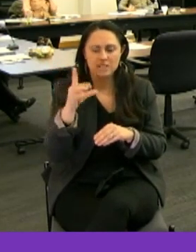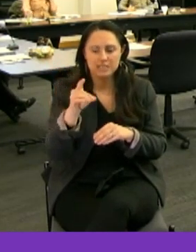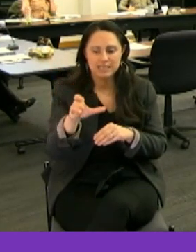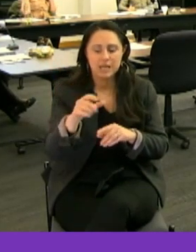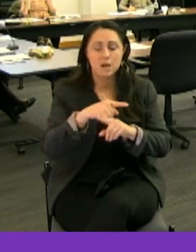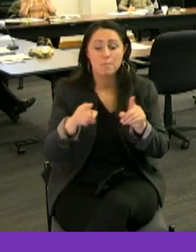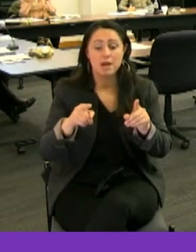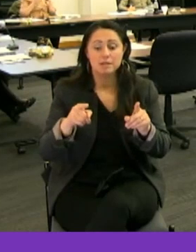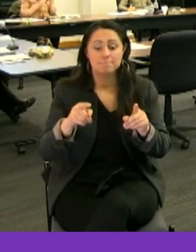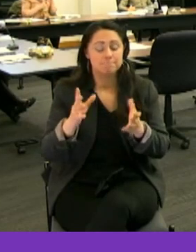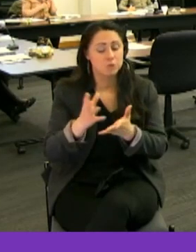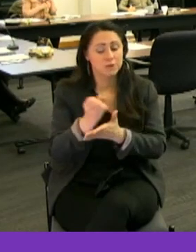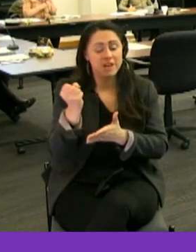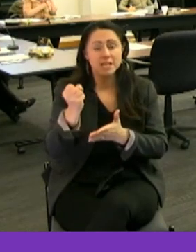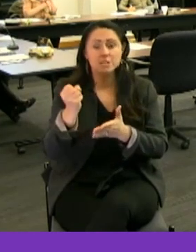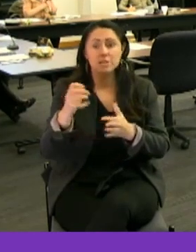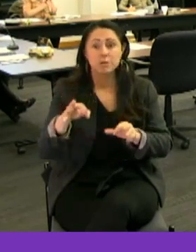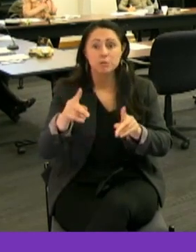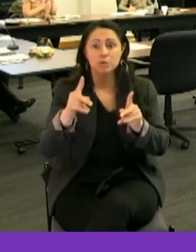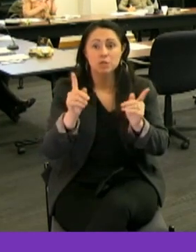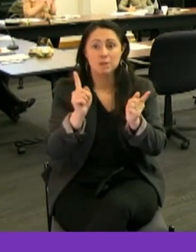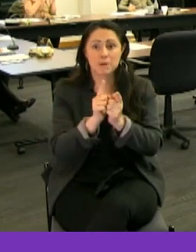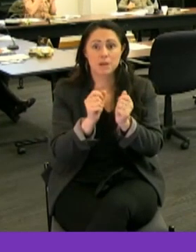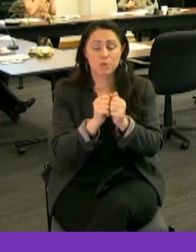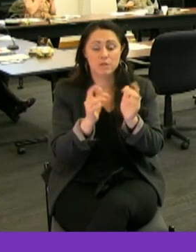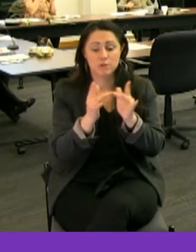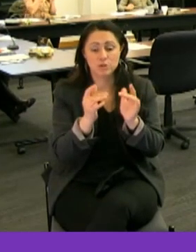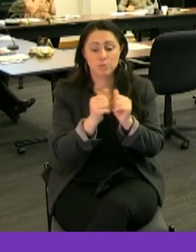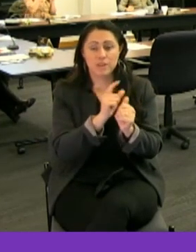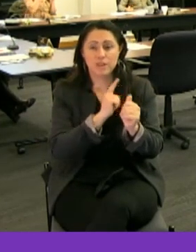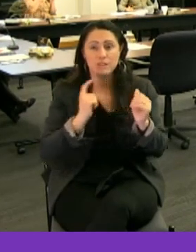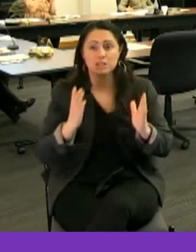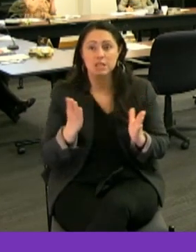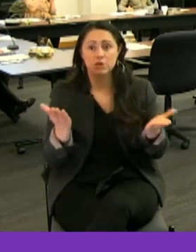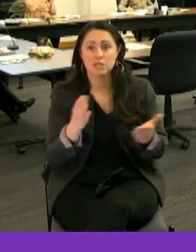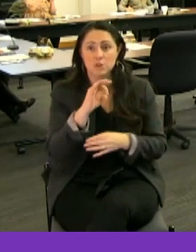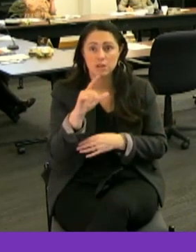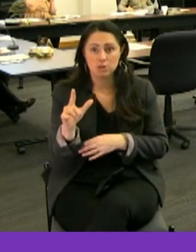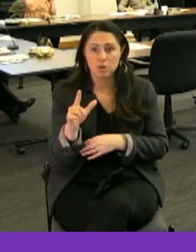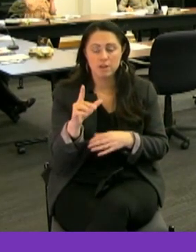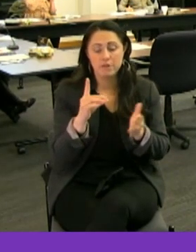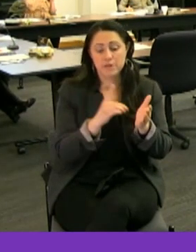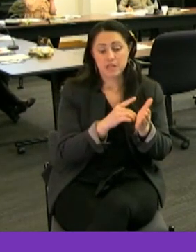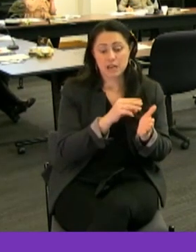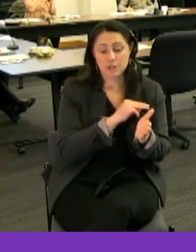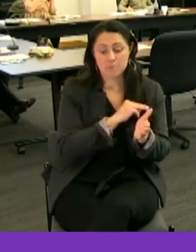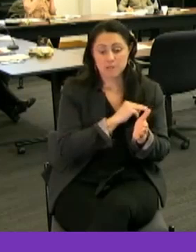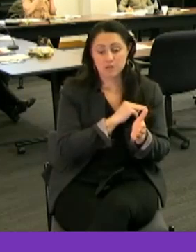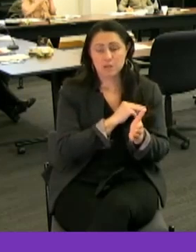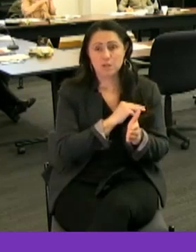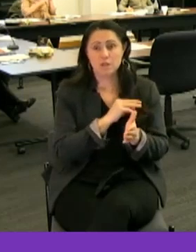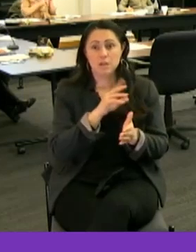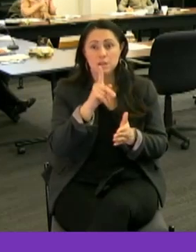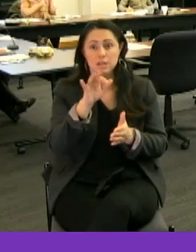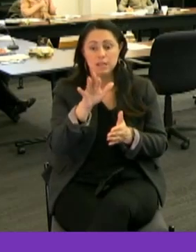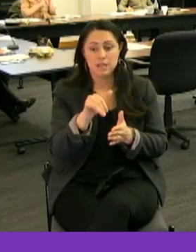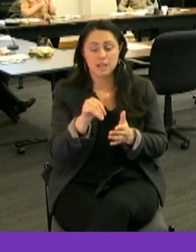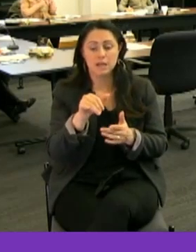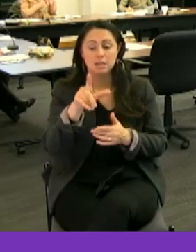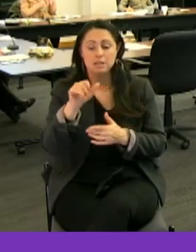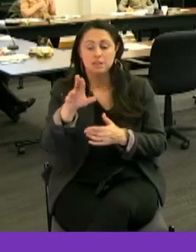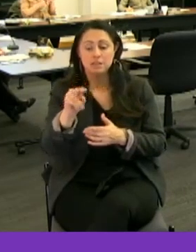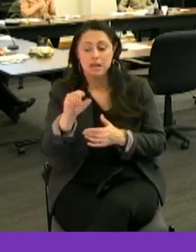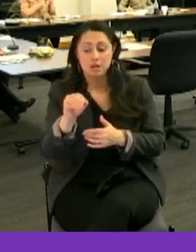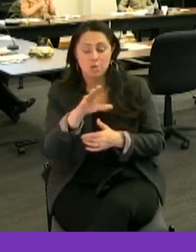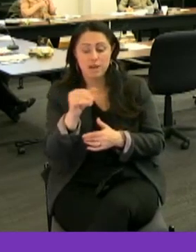though, to meet with them virtually with our legislators here in Illinois. Dr. Mitchell, Kelly Roder-Tonelli, David Lozano,